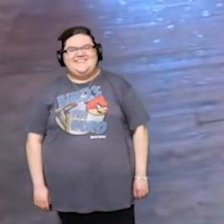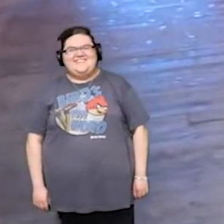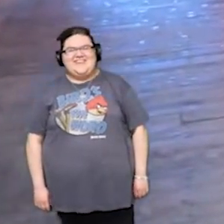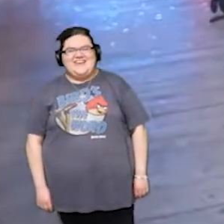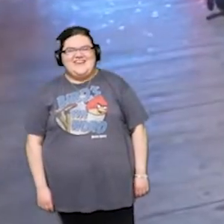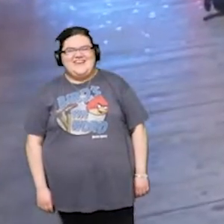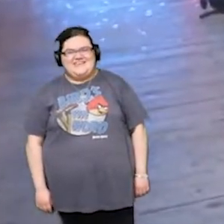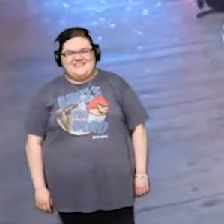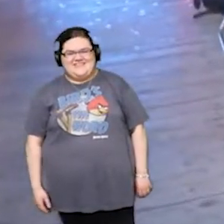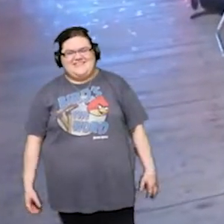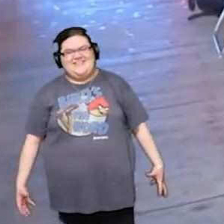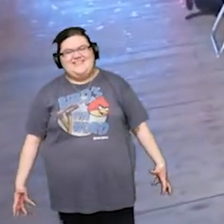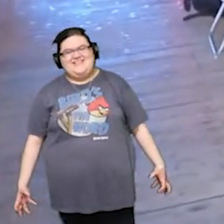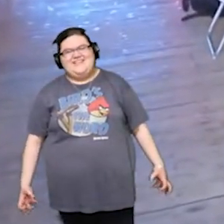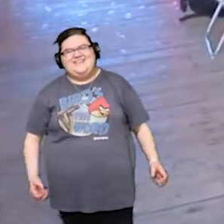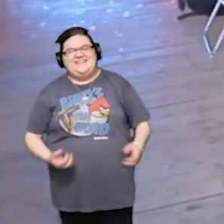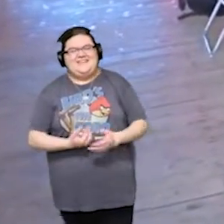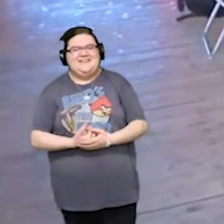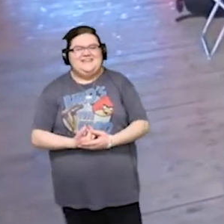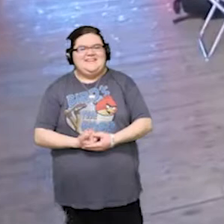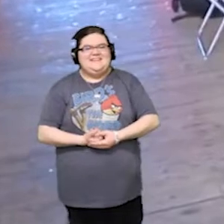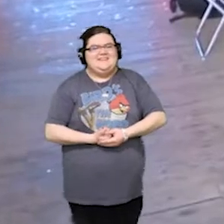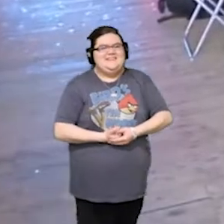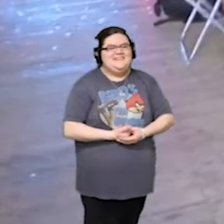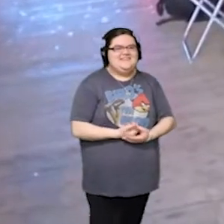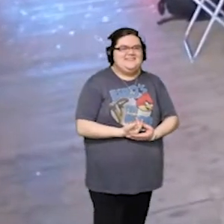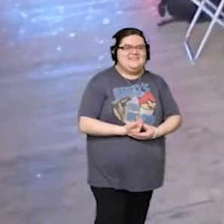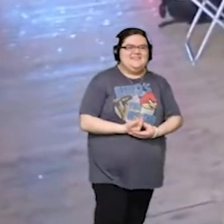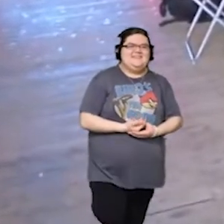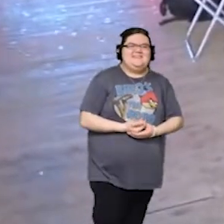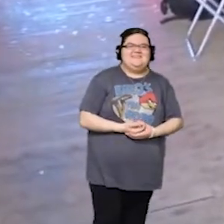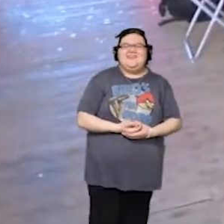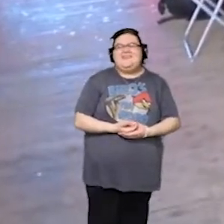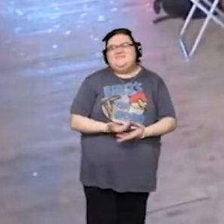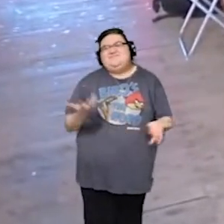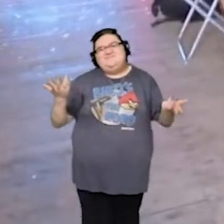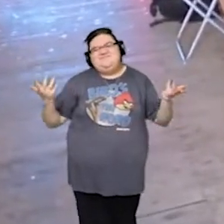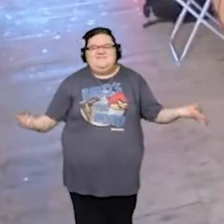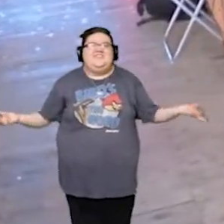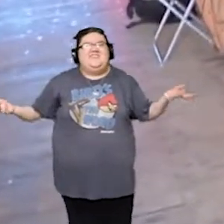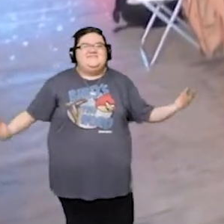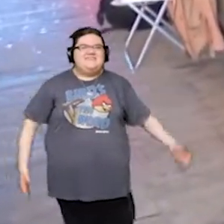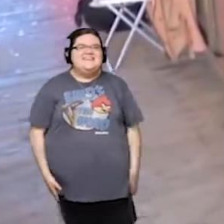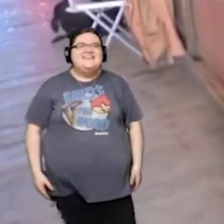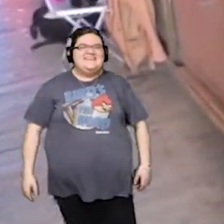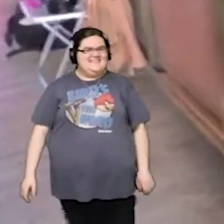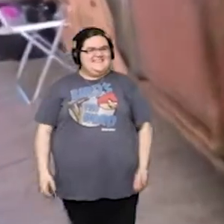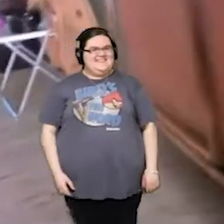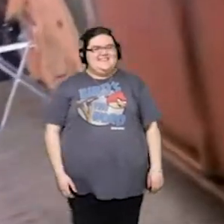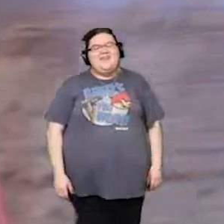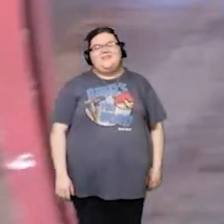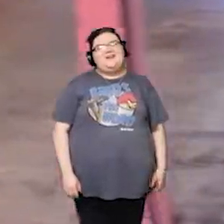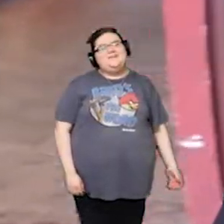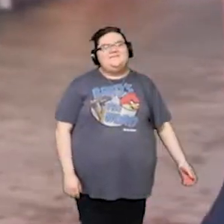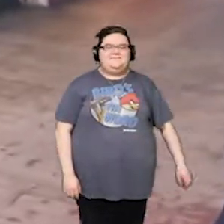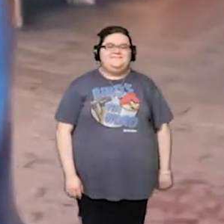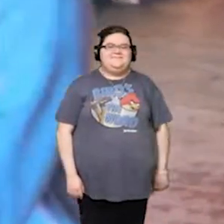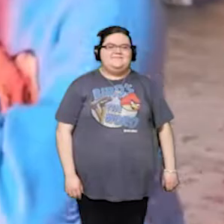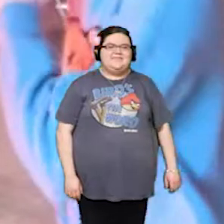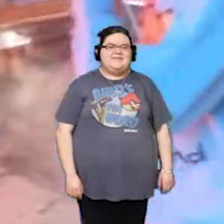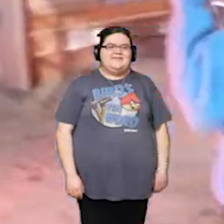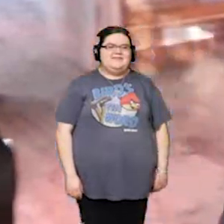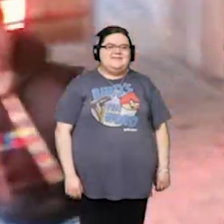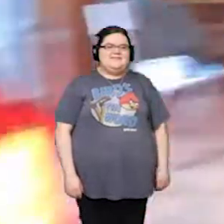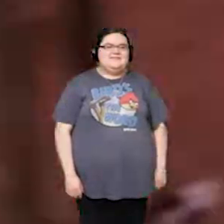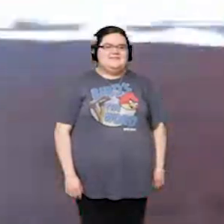Twitch channel. Might just wait for it to grow out. I've got nowhere to be. Yeah. Yeah, it's fine. It's gonna grow back. It's a bit cold, not gonna